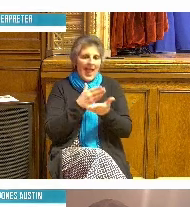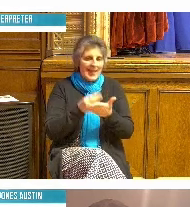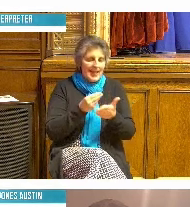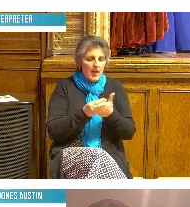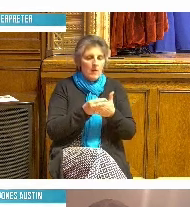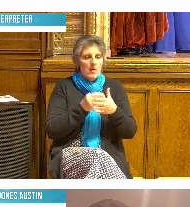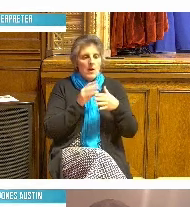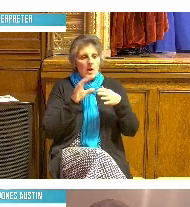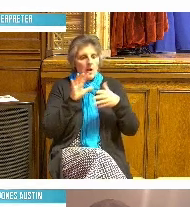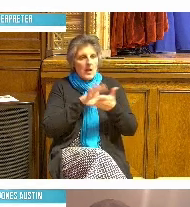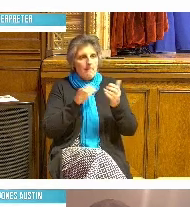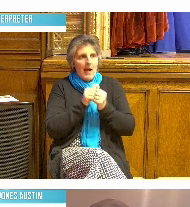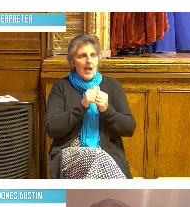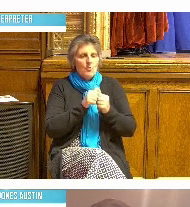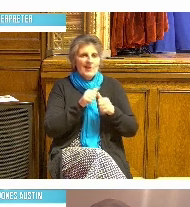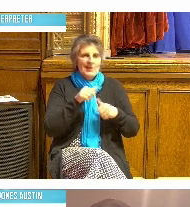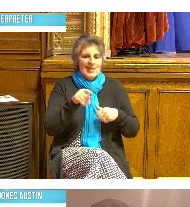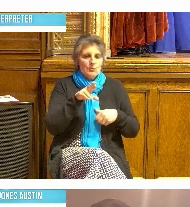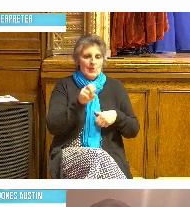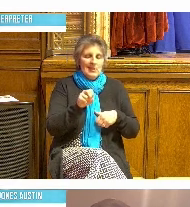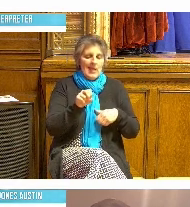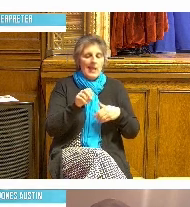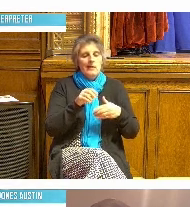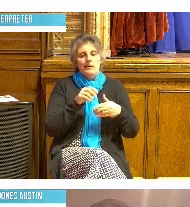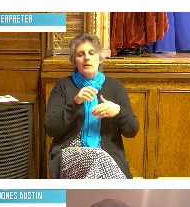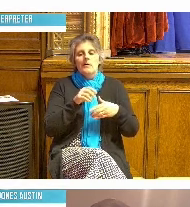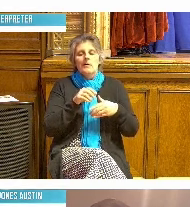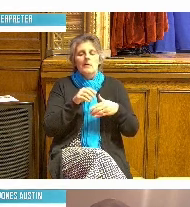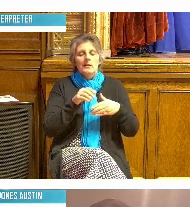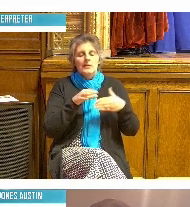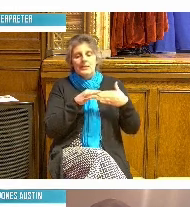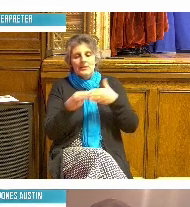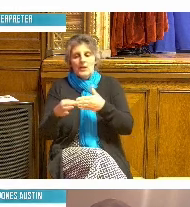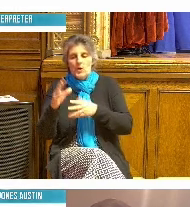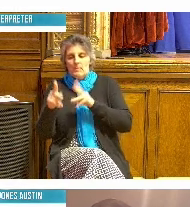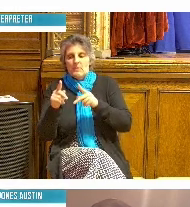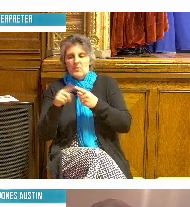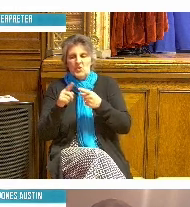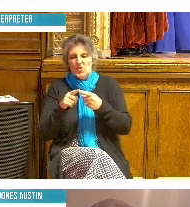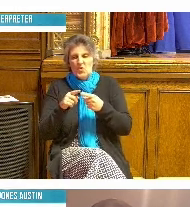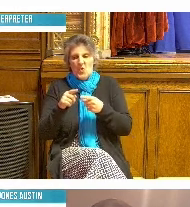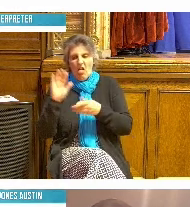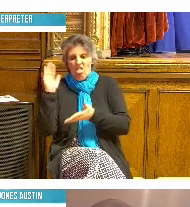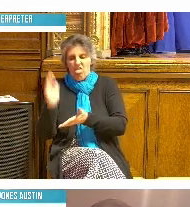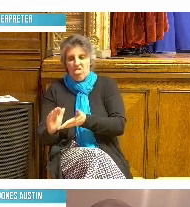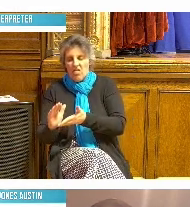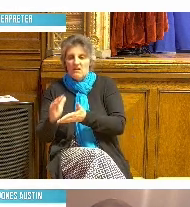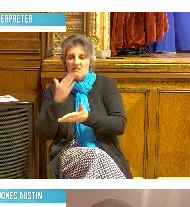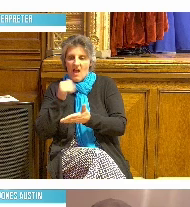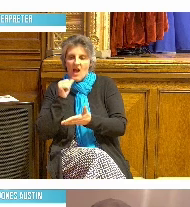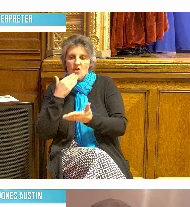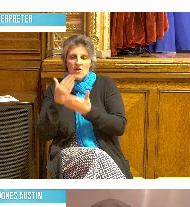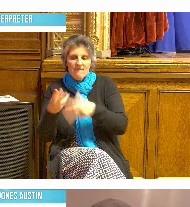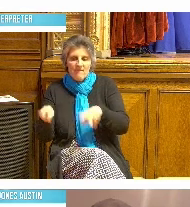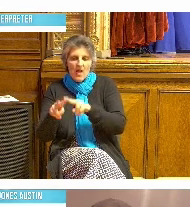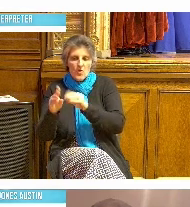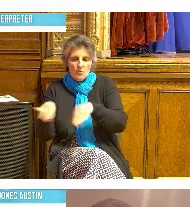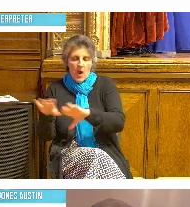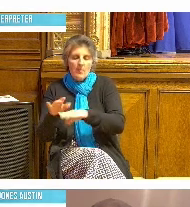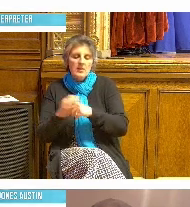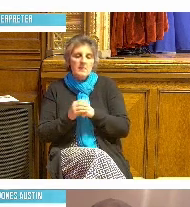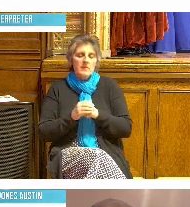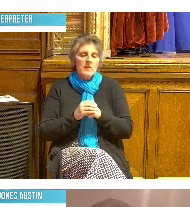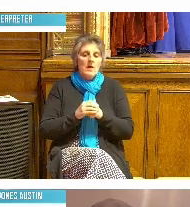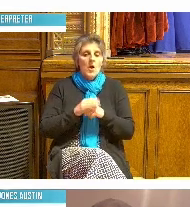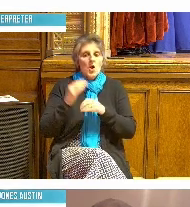racist real estate practices like steering Black buyers toward a shrinking and dilapidated supply of sales properties, placed both